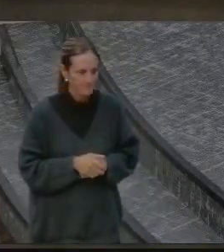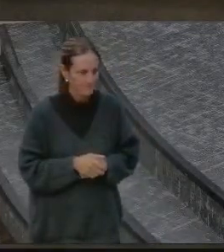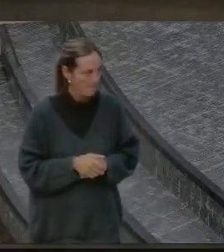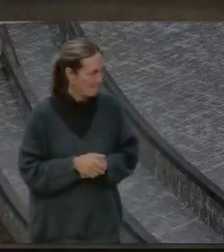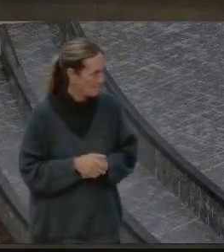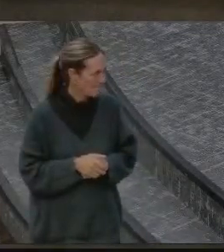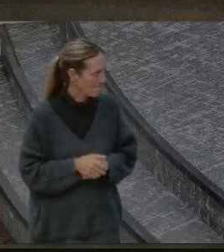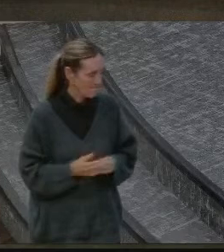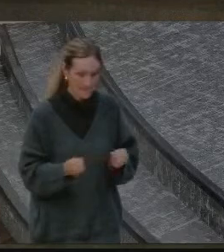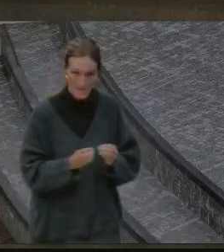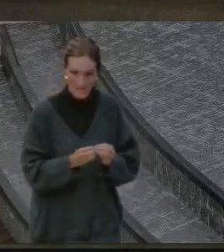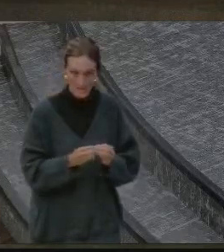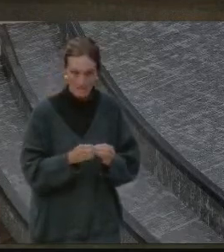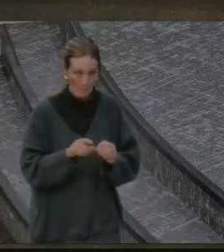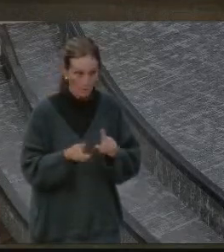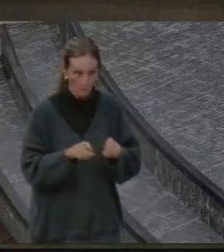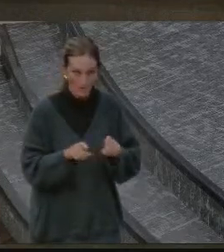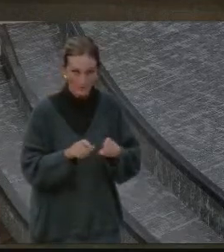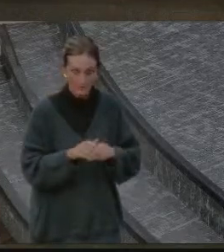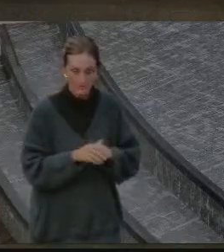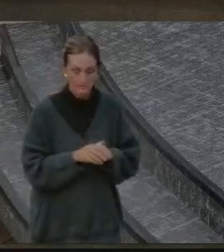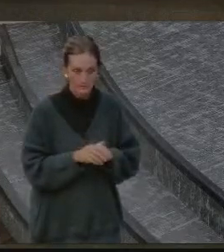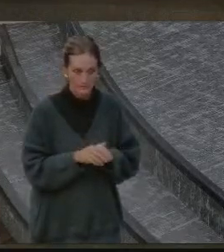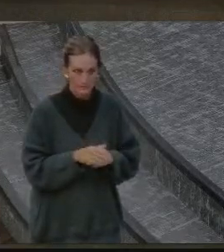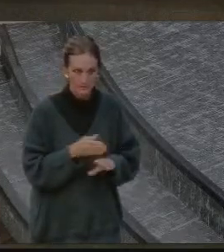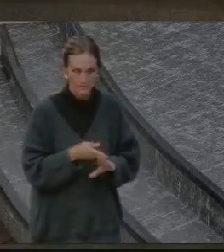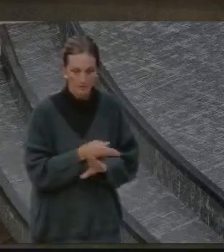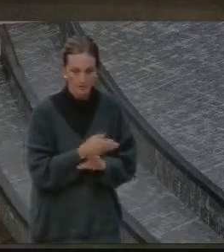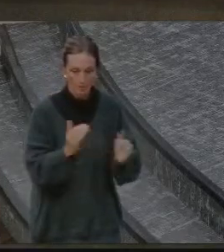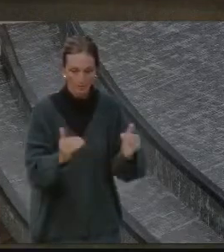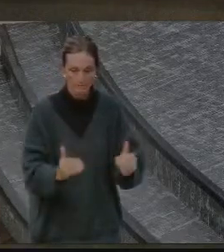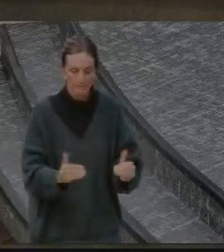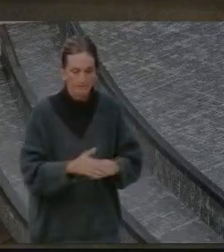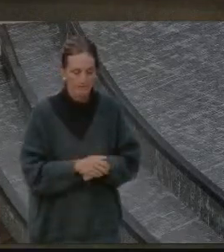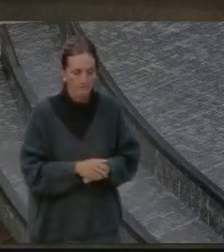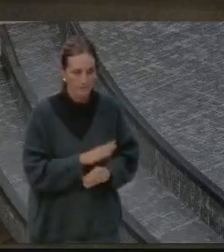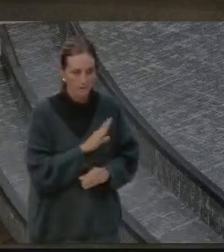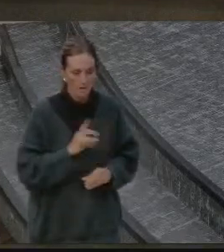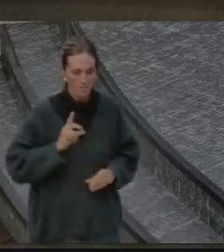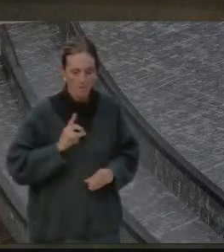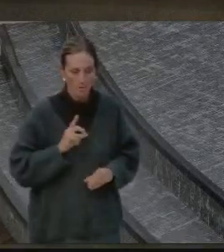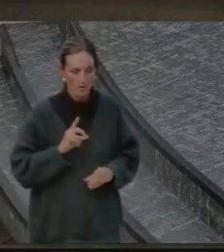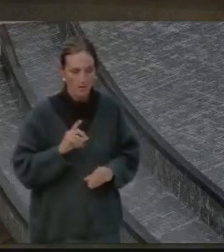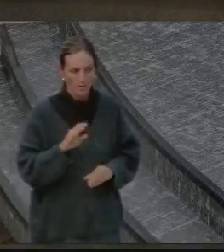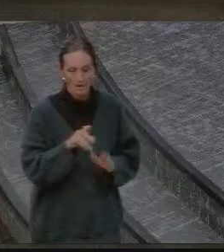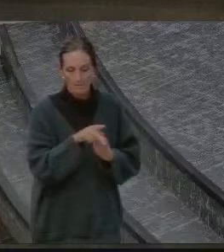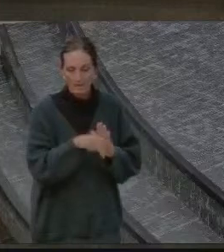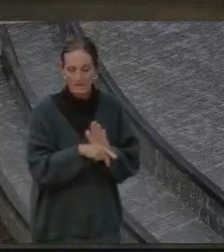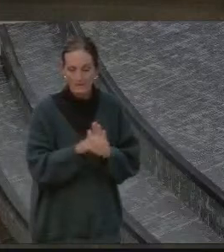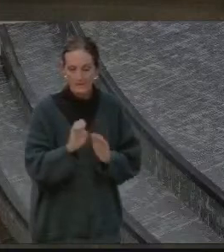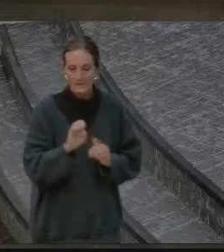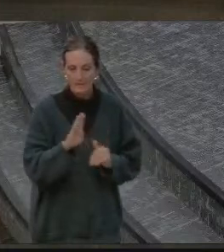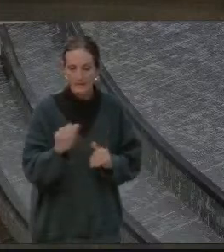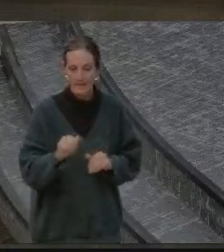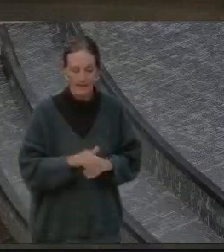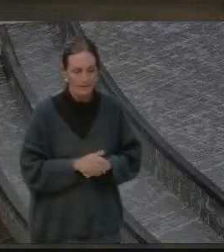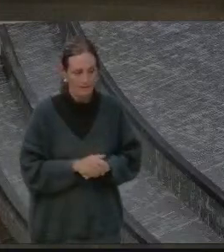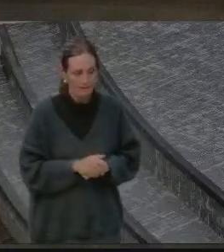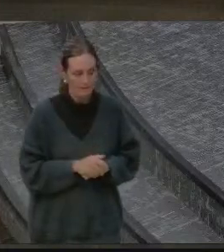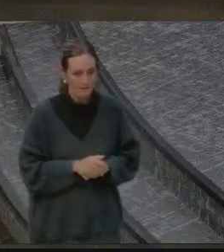Any additional questions before we move to our board policy BBA? Any other questions